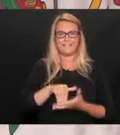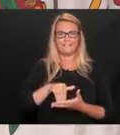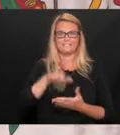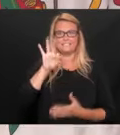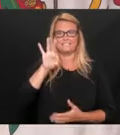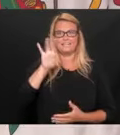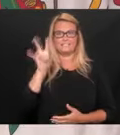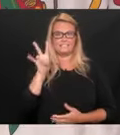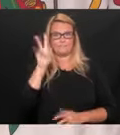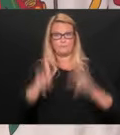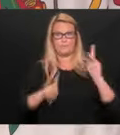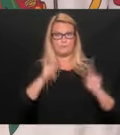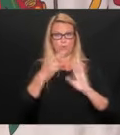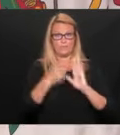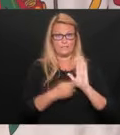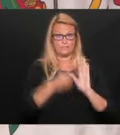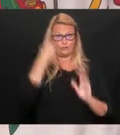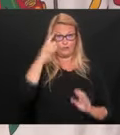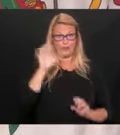385,097 people that were registered.